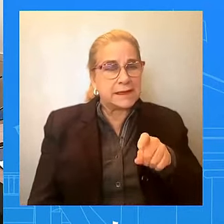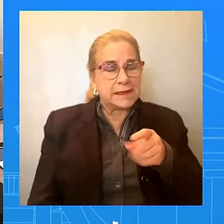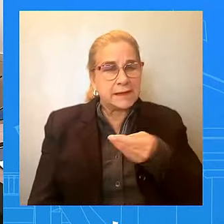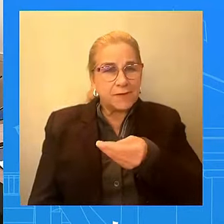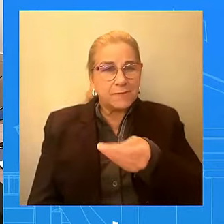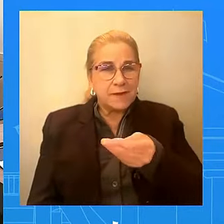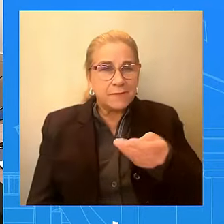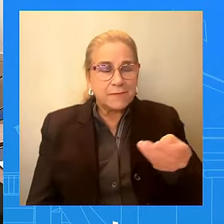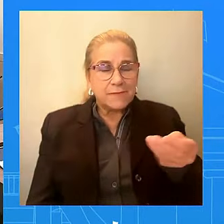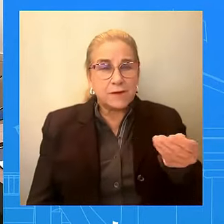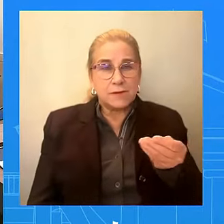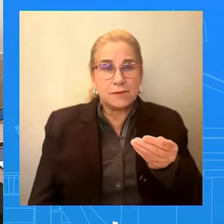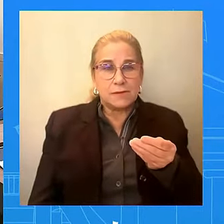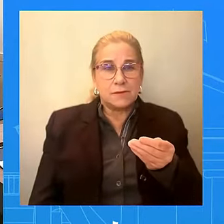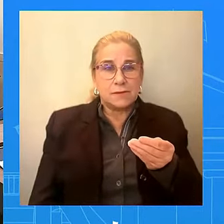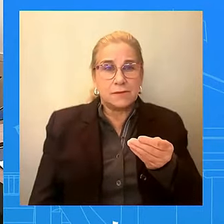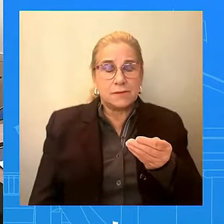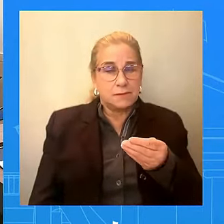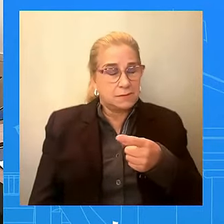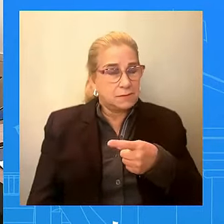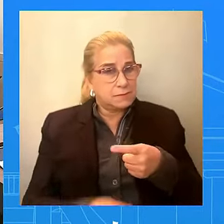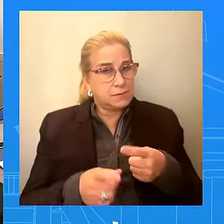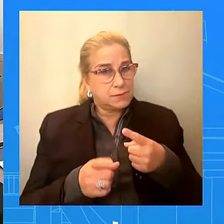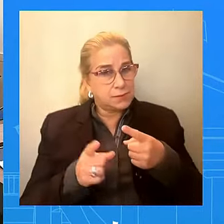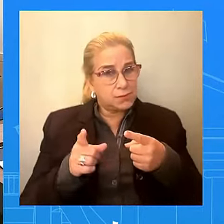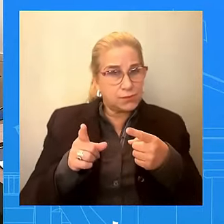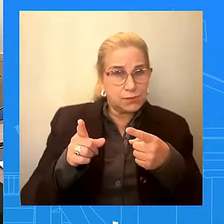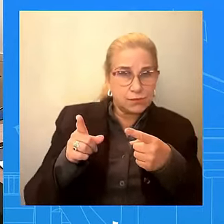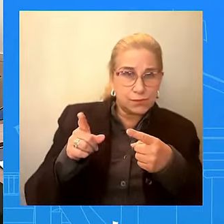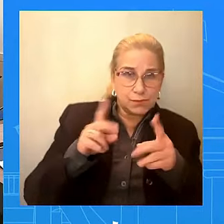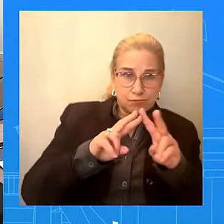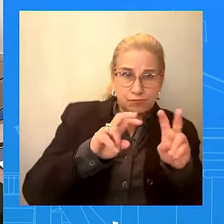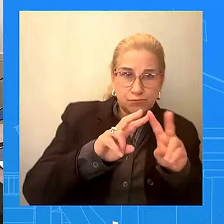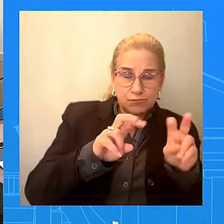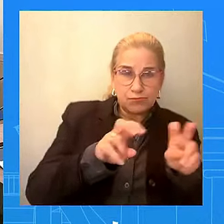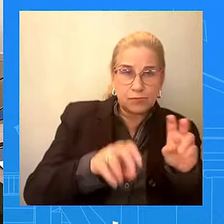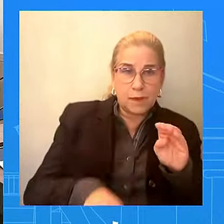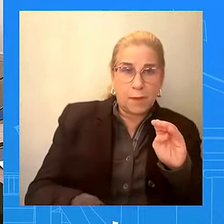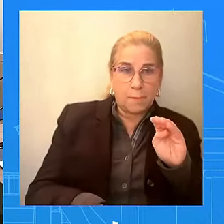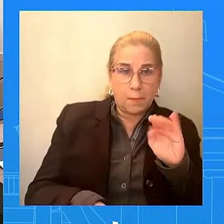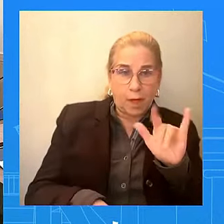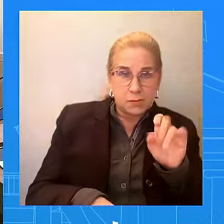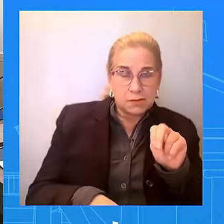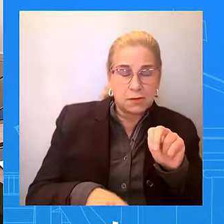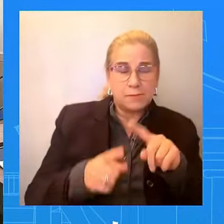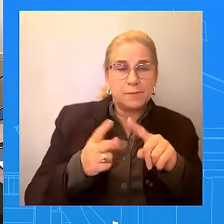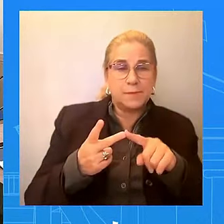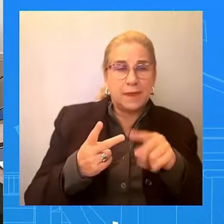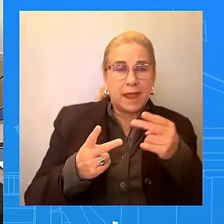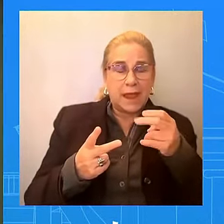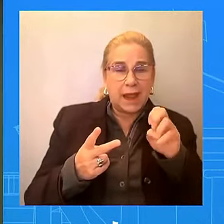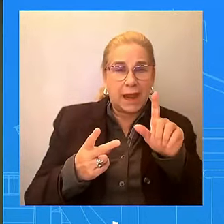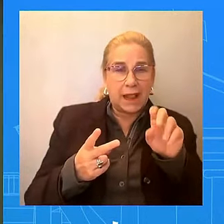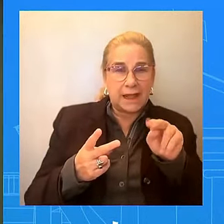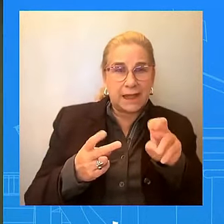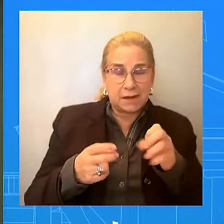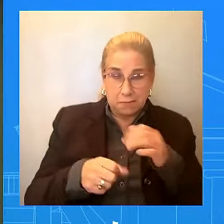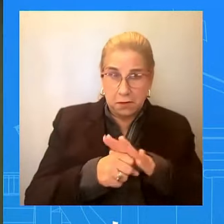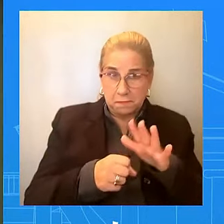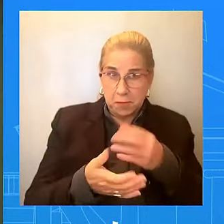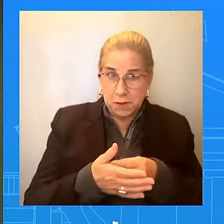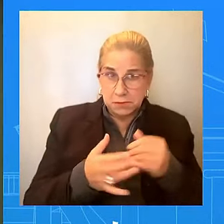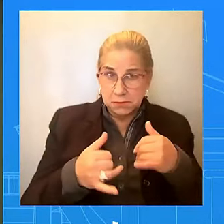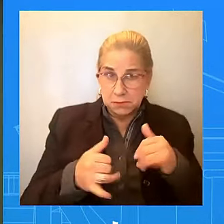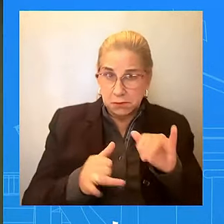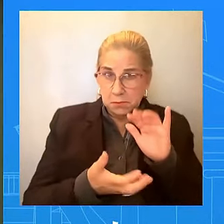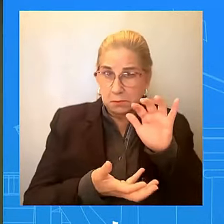from Hurricane Milton, now coupled with the damage from Hurricane Helene, do you still believe that to be the case? Yes, I do. We have